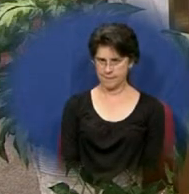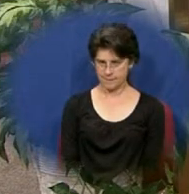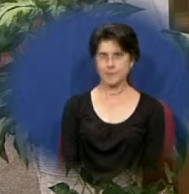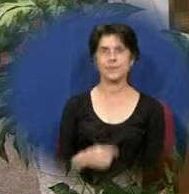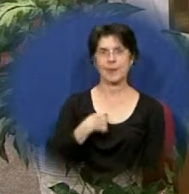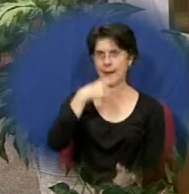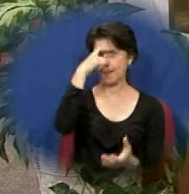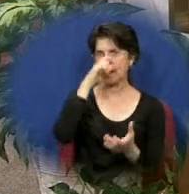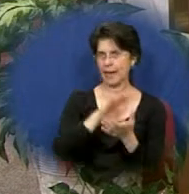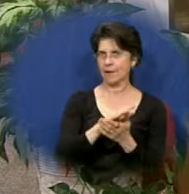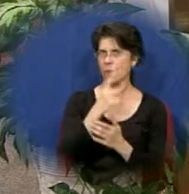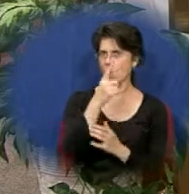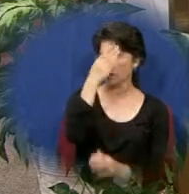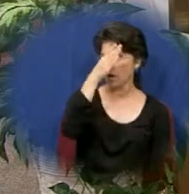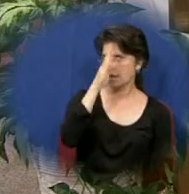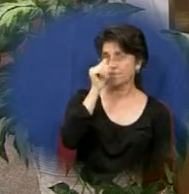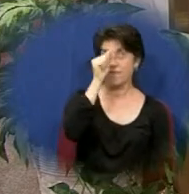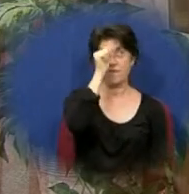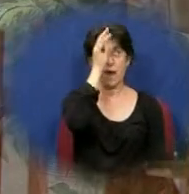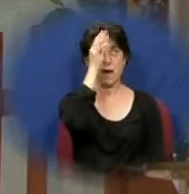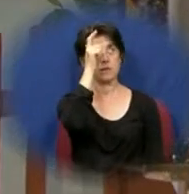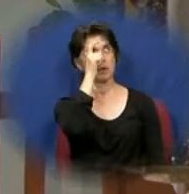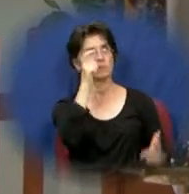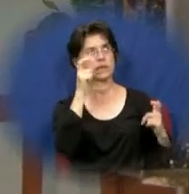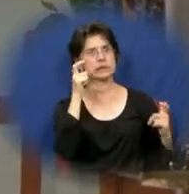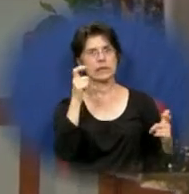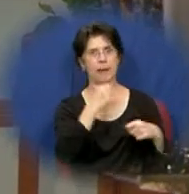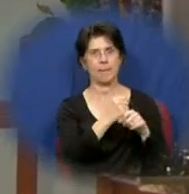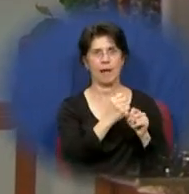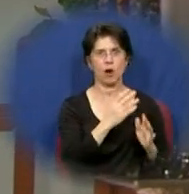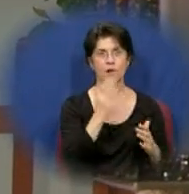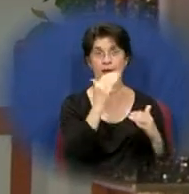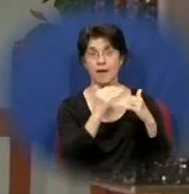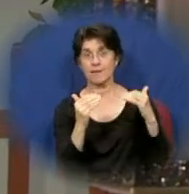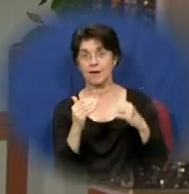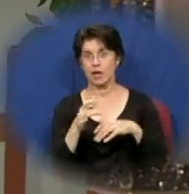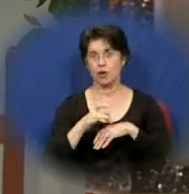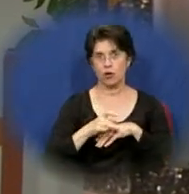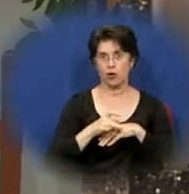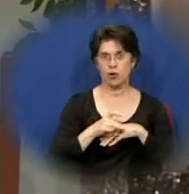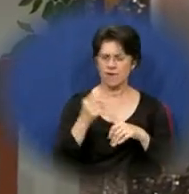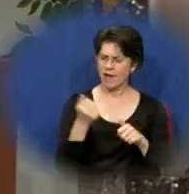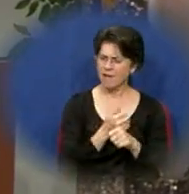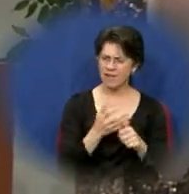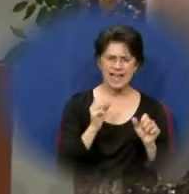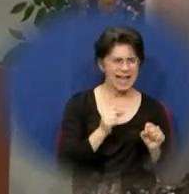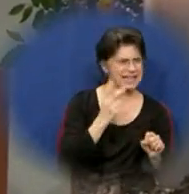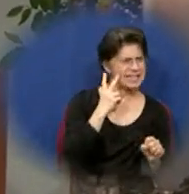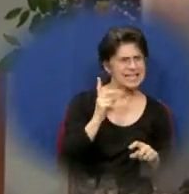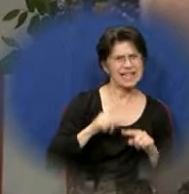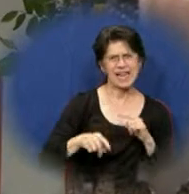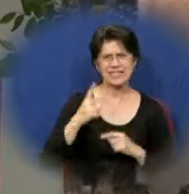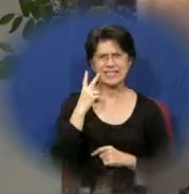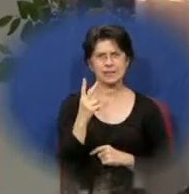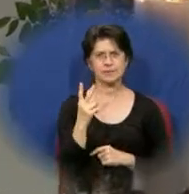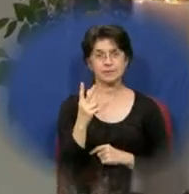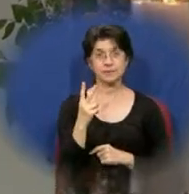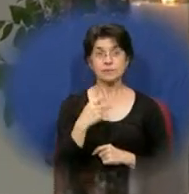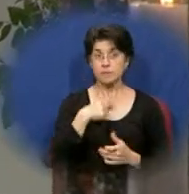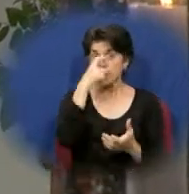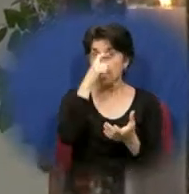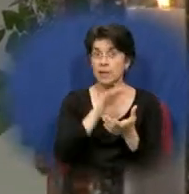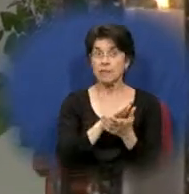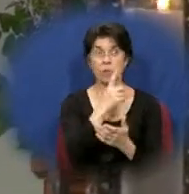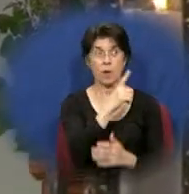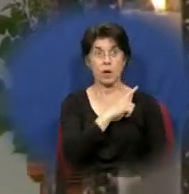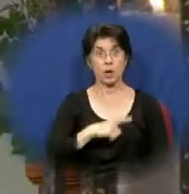I believe in one God, the Father Almighty, maker of heaven and earth, of all things visible and invisible. I believe